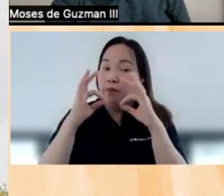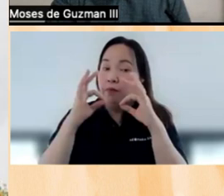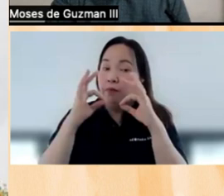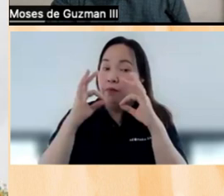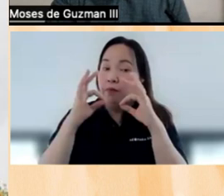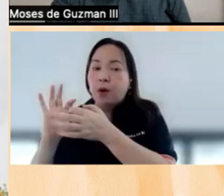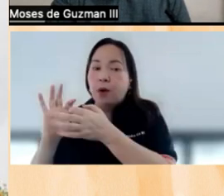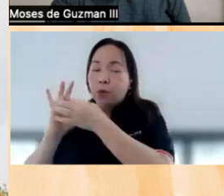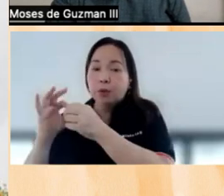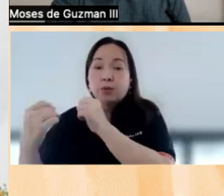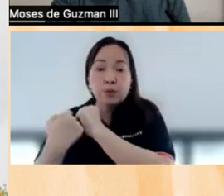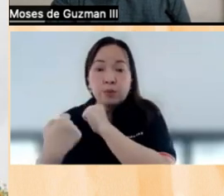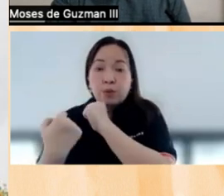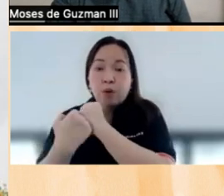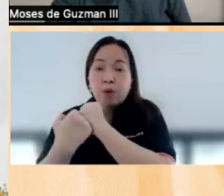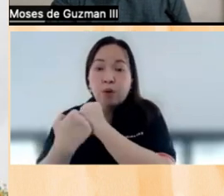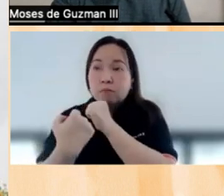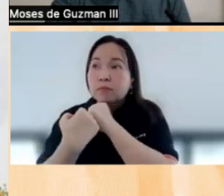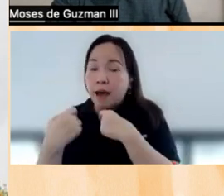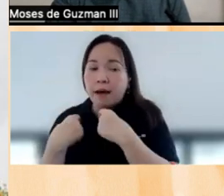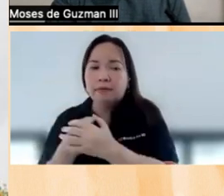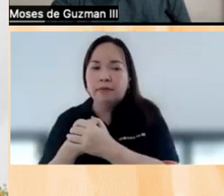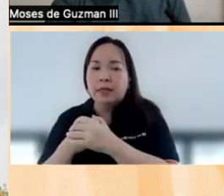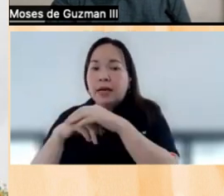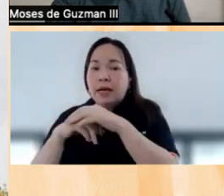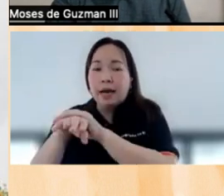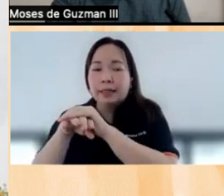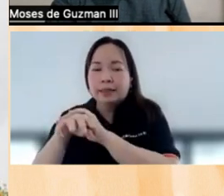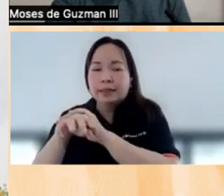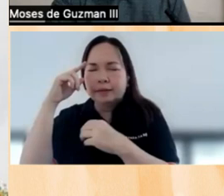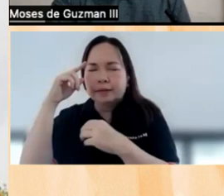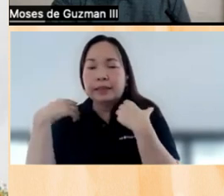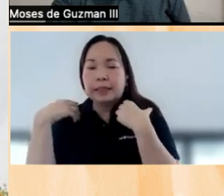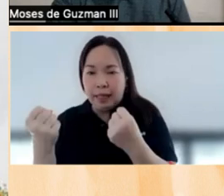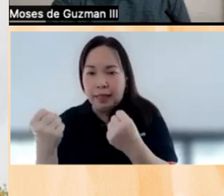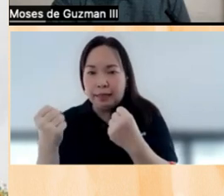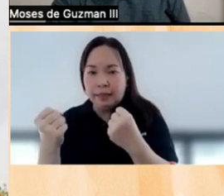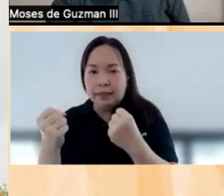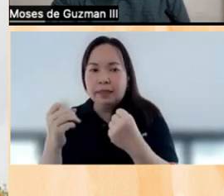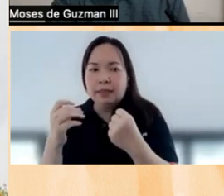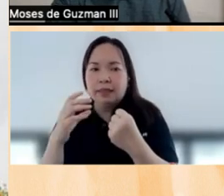help seeking or create a strong sense of purpose or self esteem.